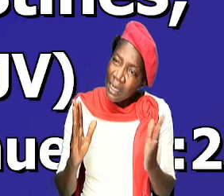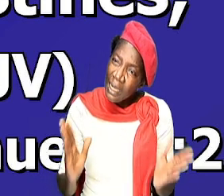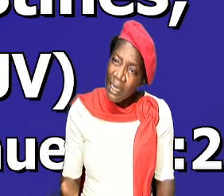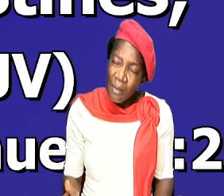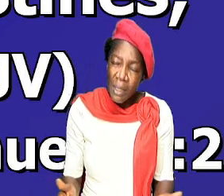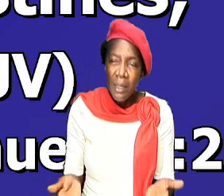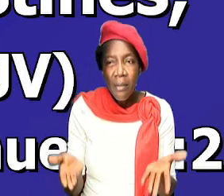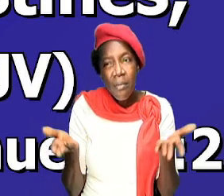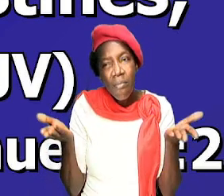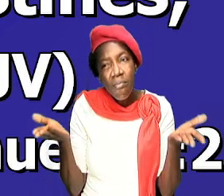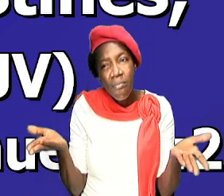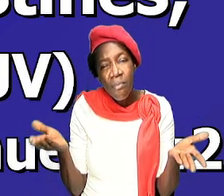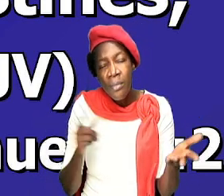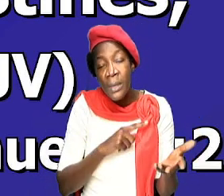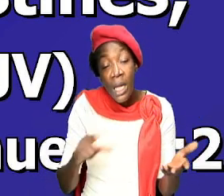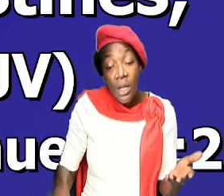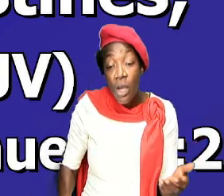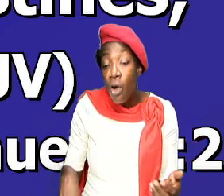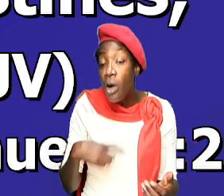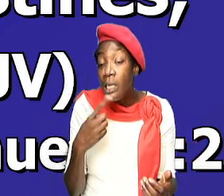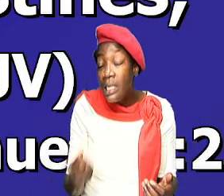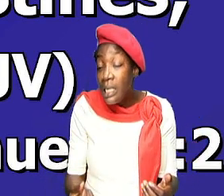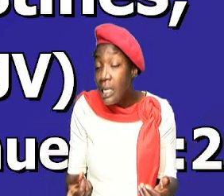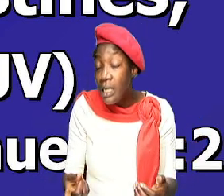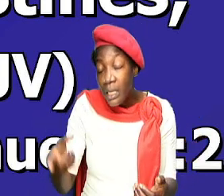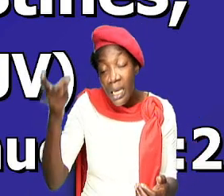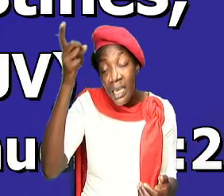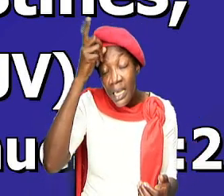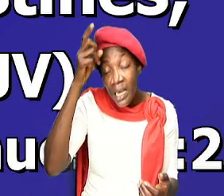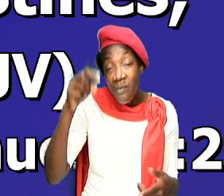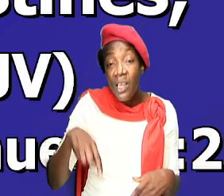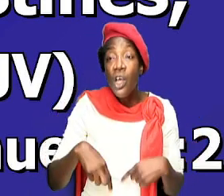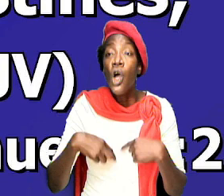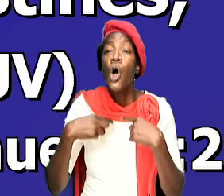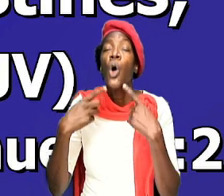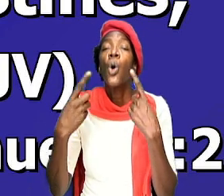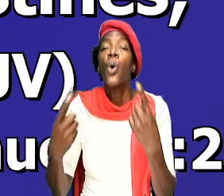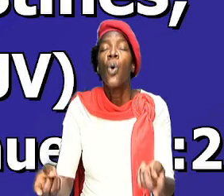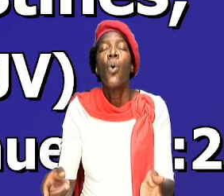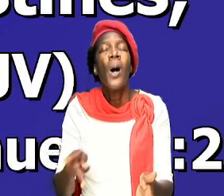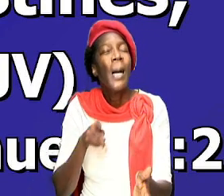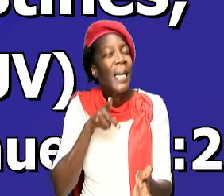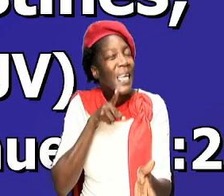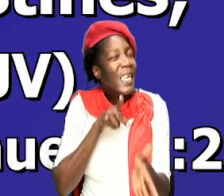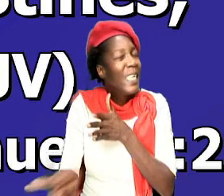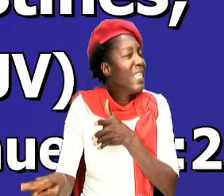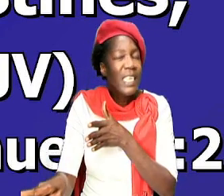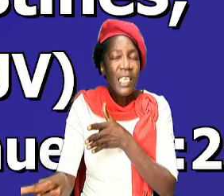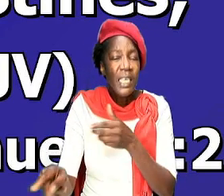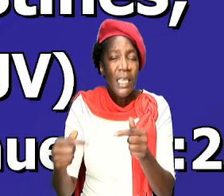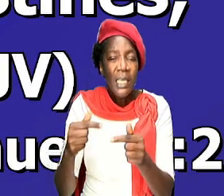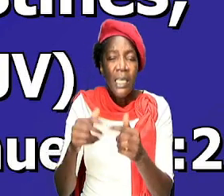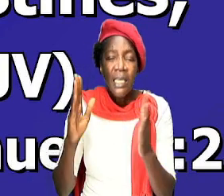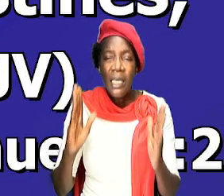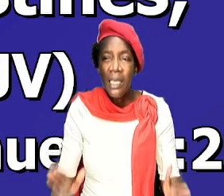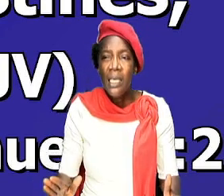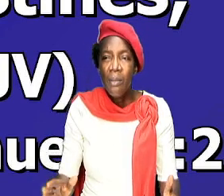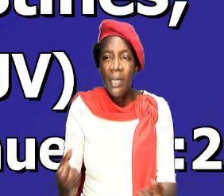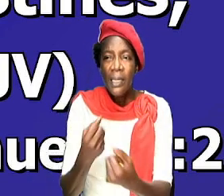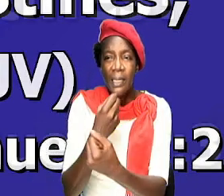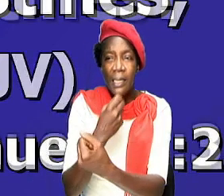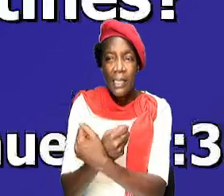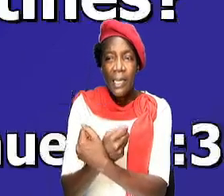Philistines? And the Lord said unto David, go and smite the Philistines and save